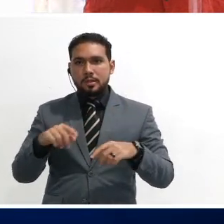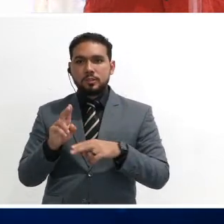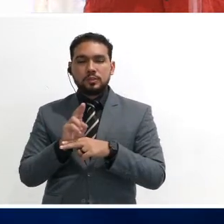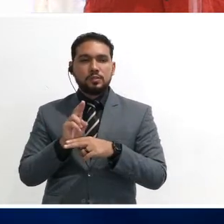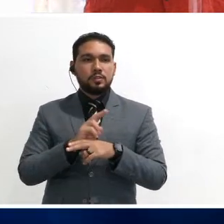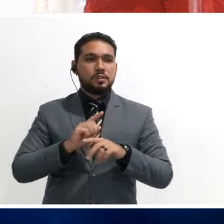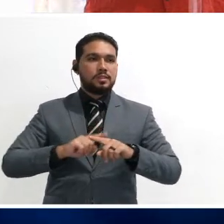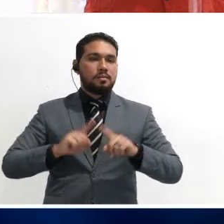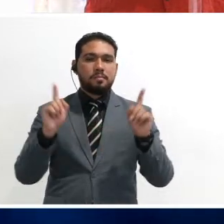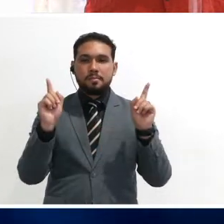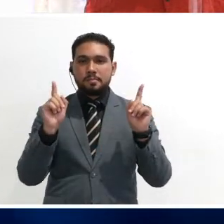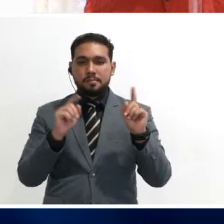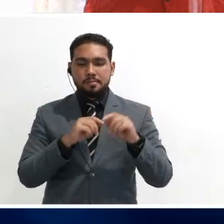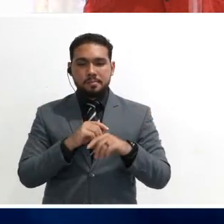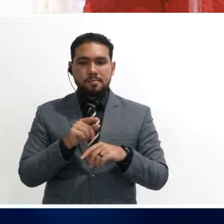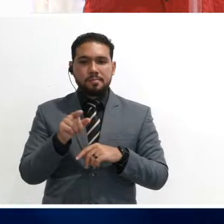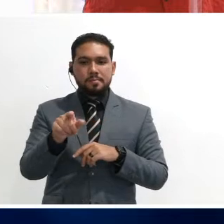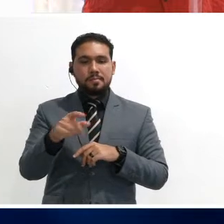see their